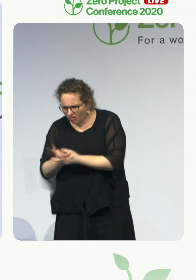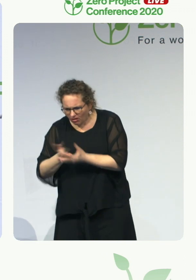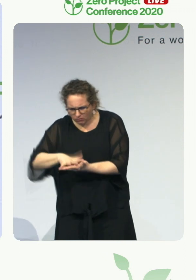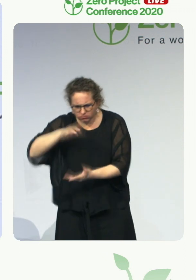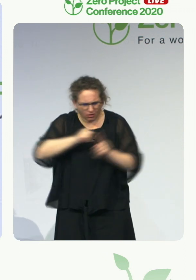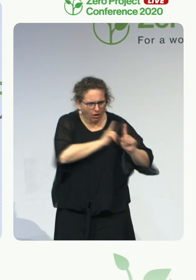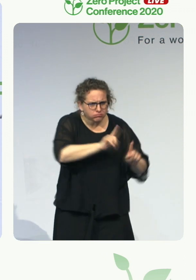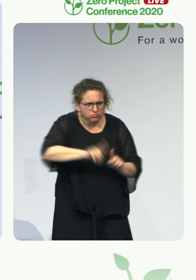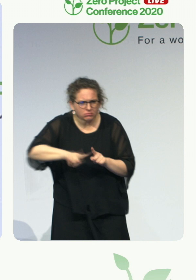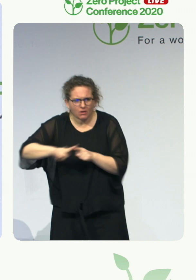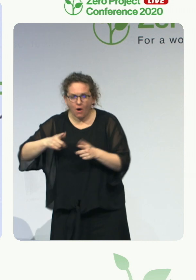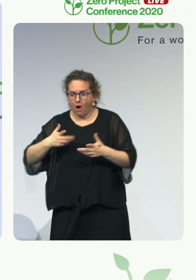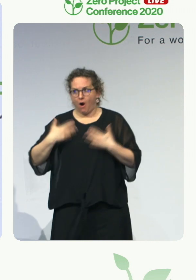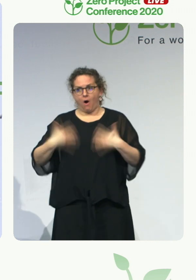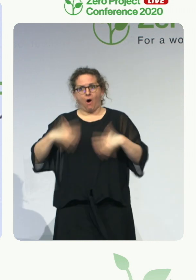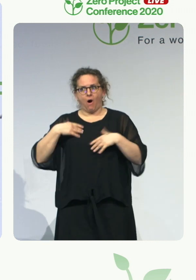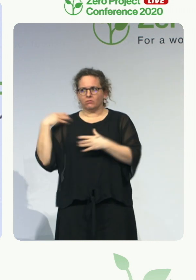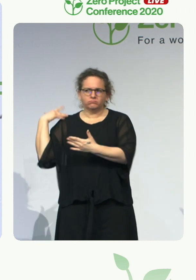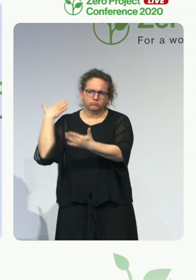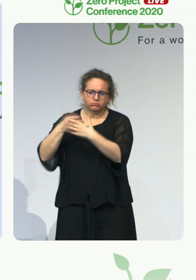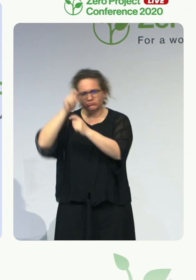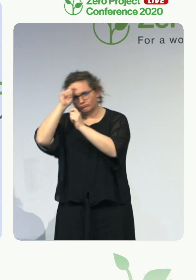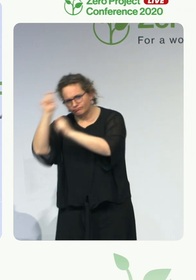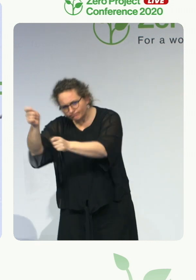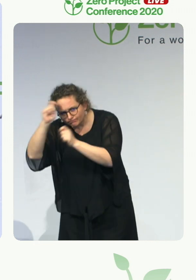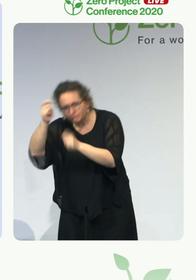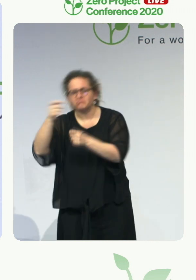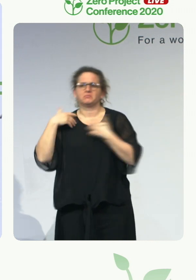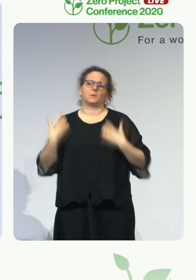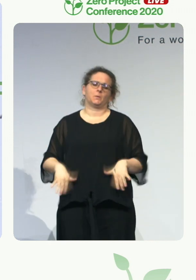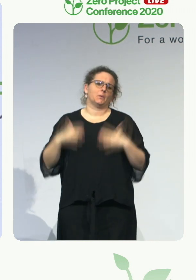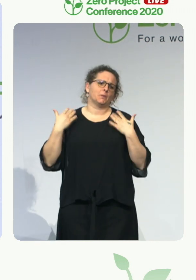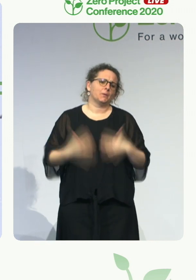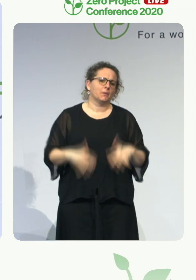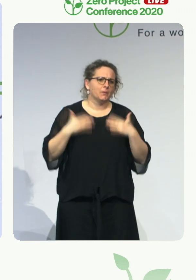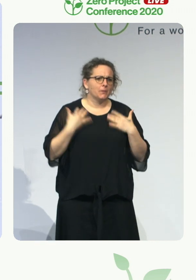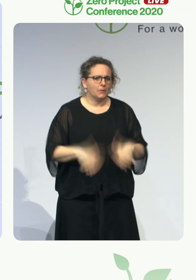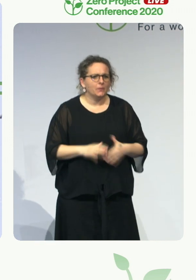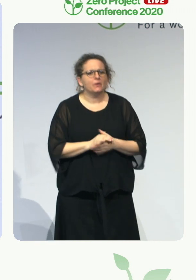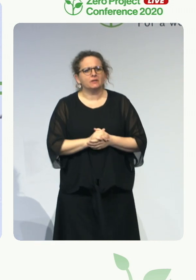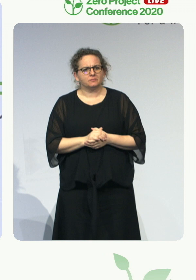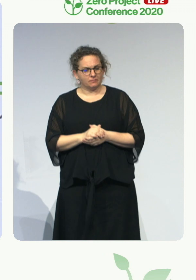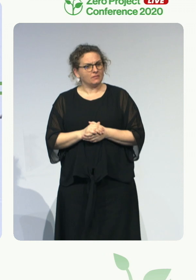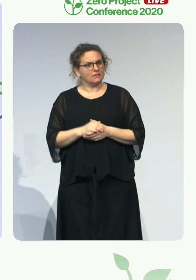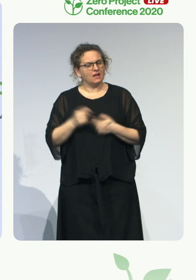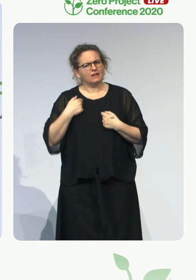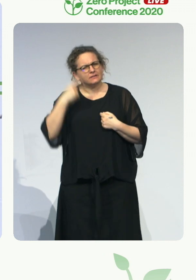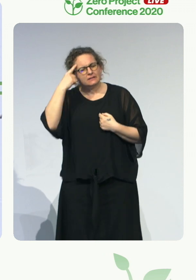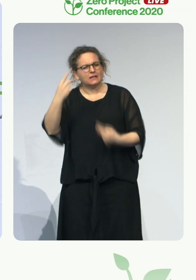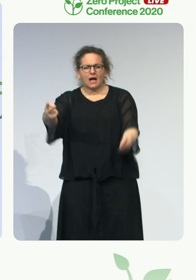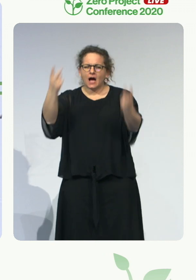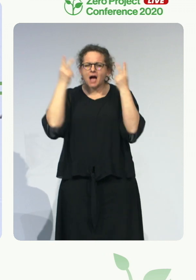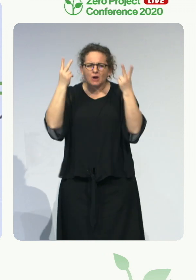as inclusive education is unquestionably a fundamental imperative. For the rest